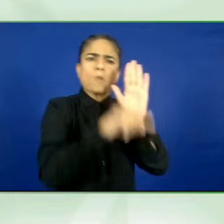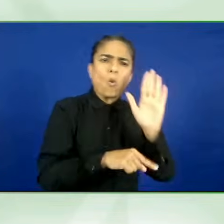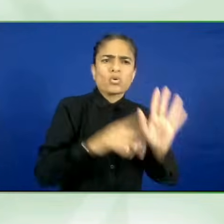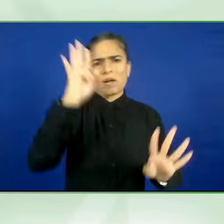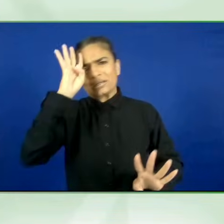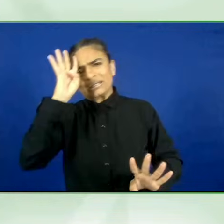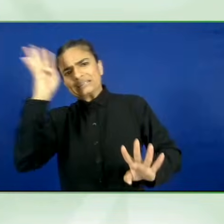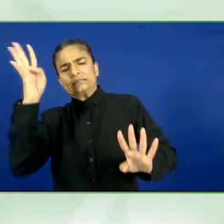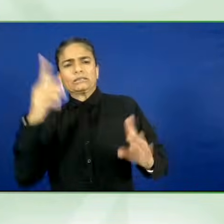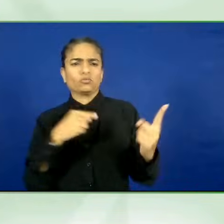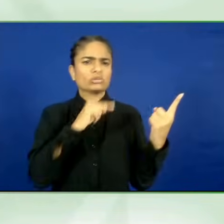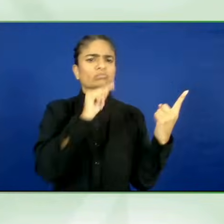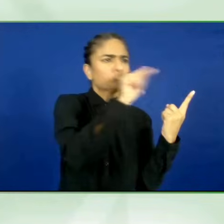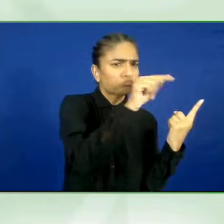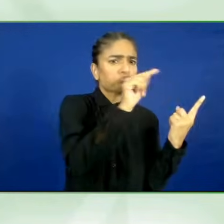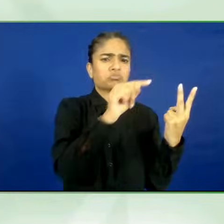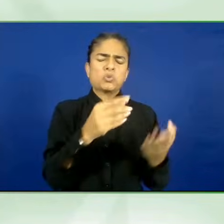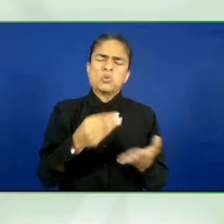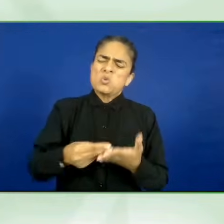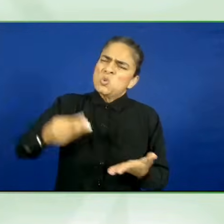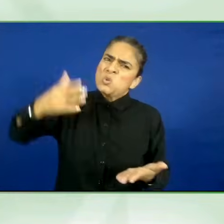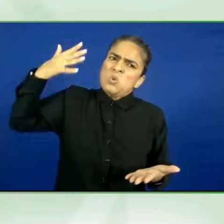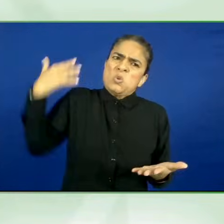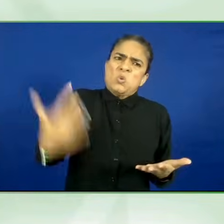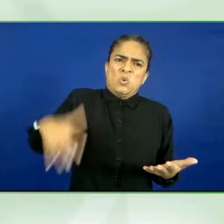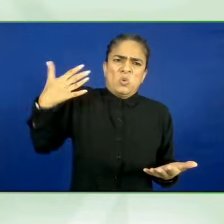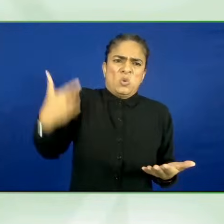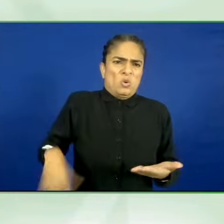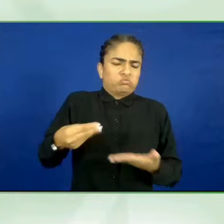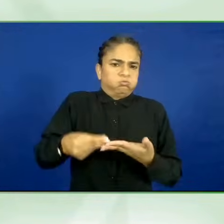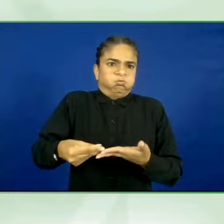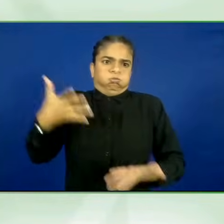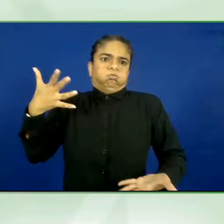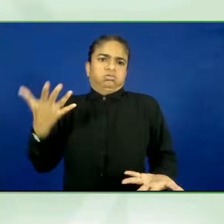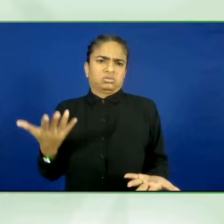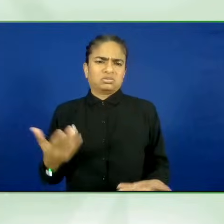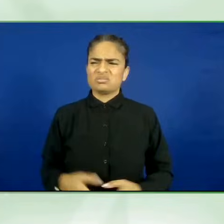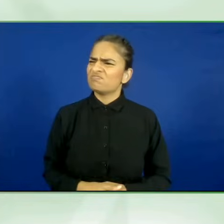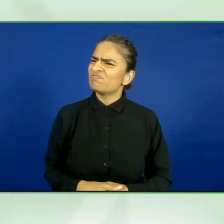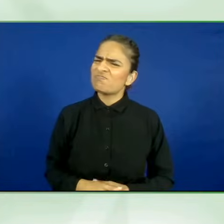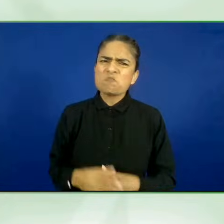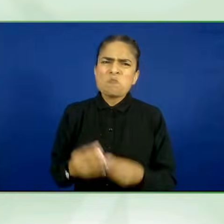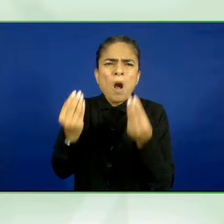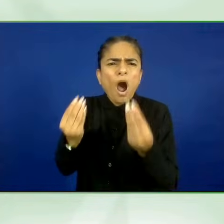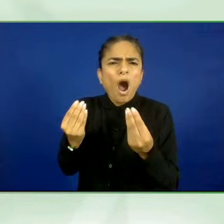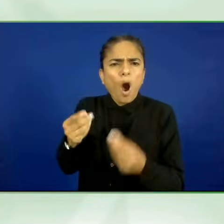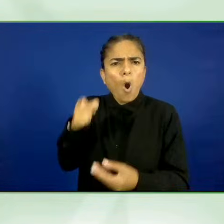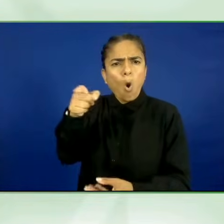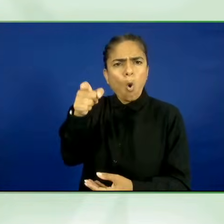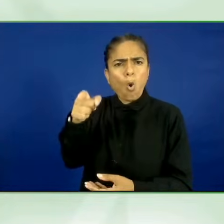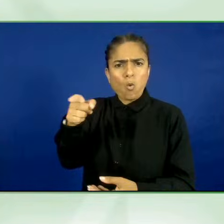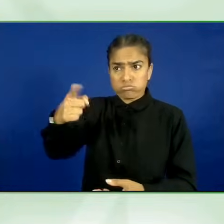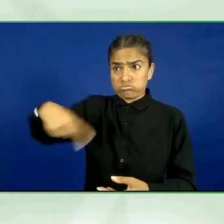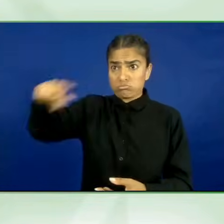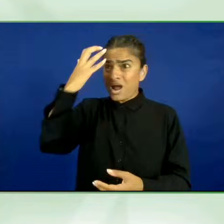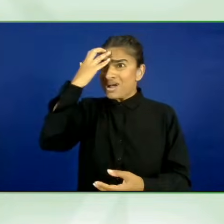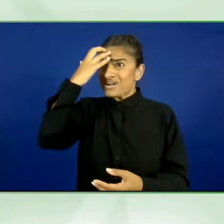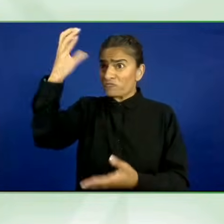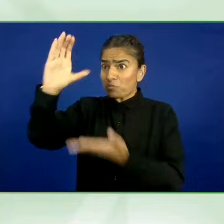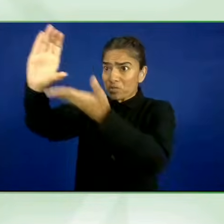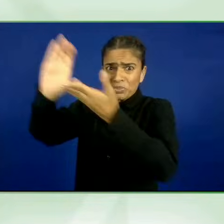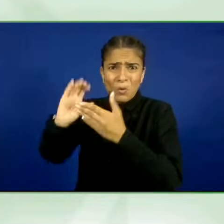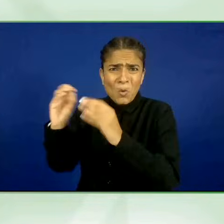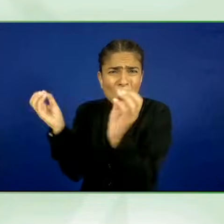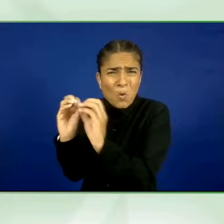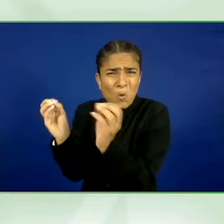costly. How do you, without government funding, how do you